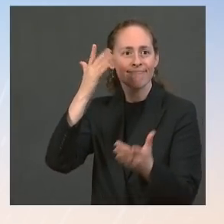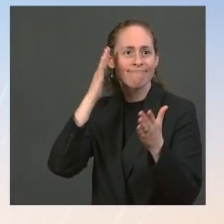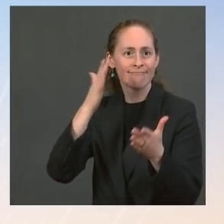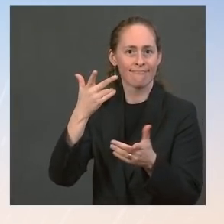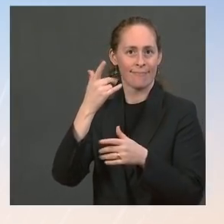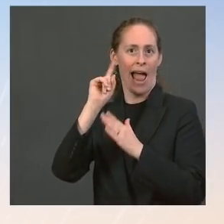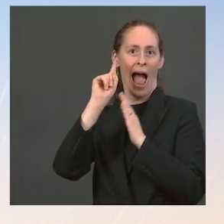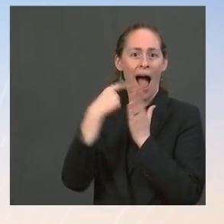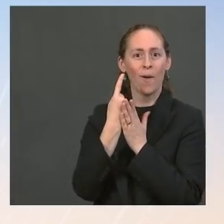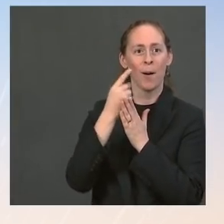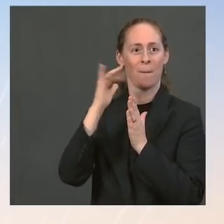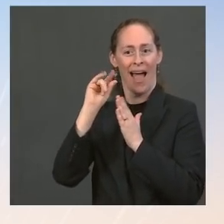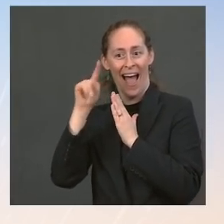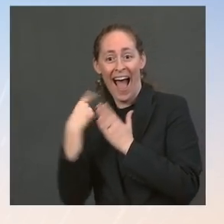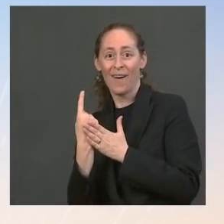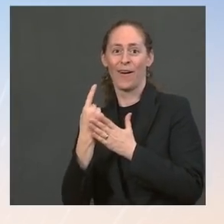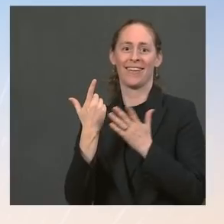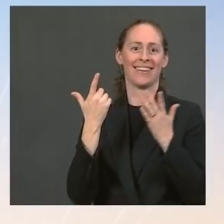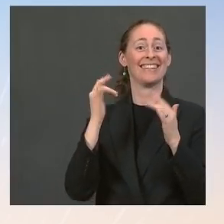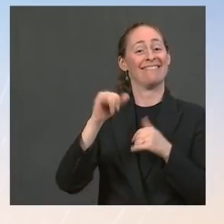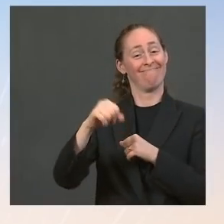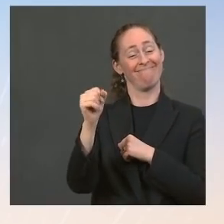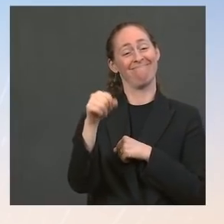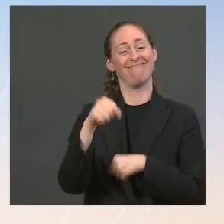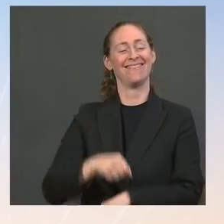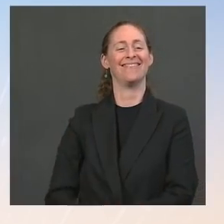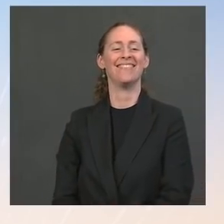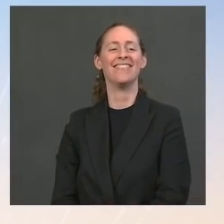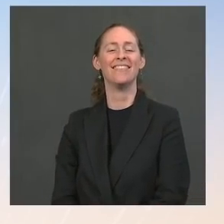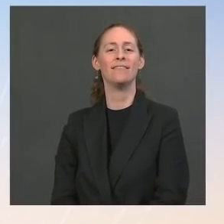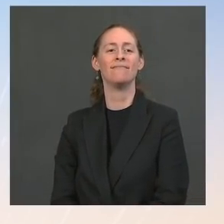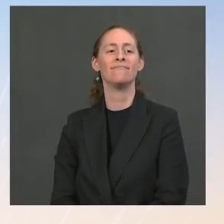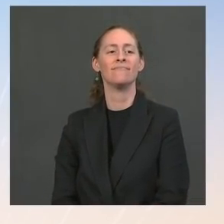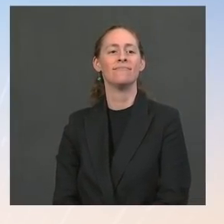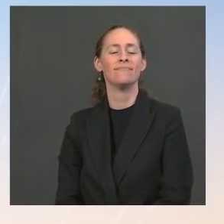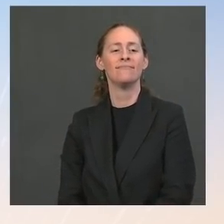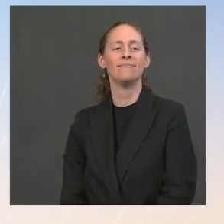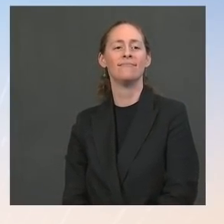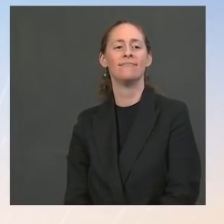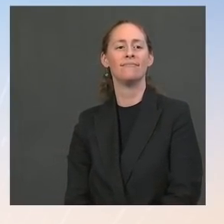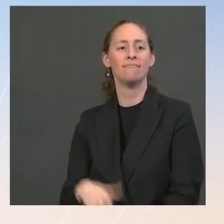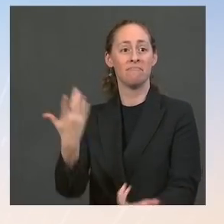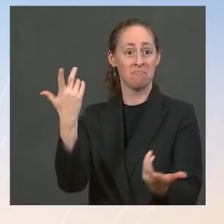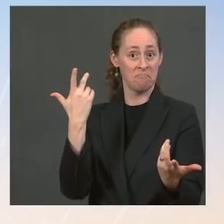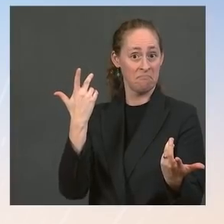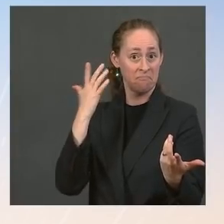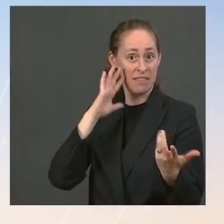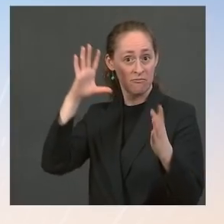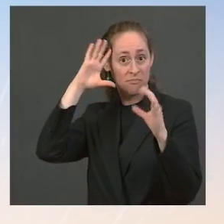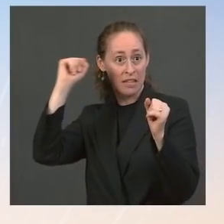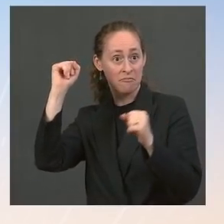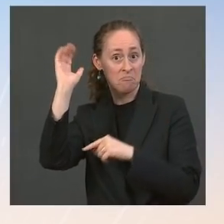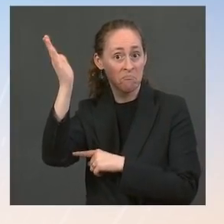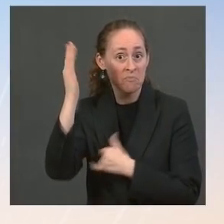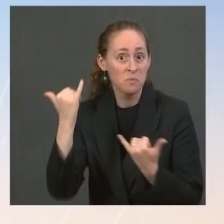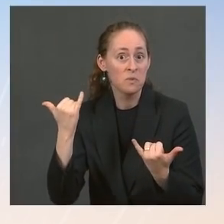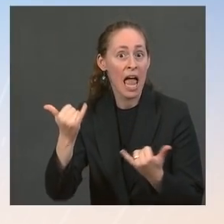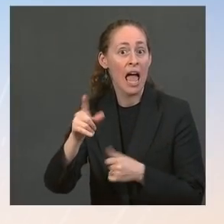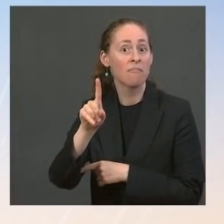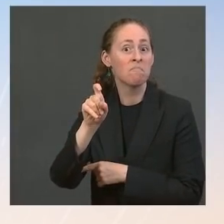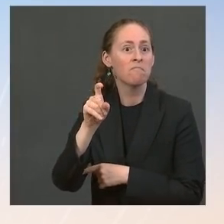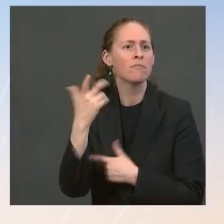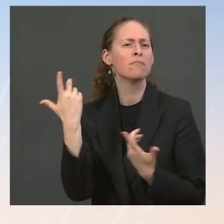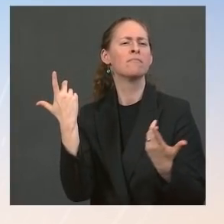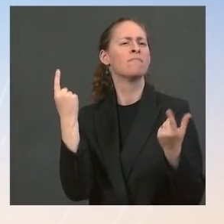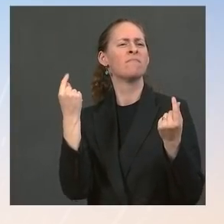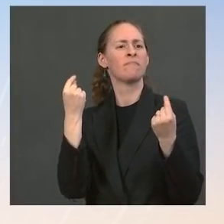day. But, given that, can we expect to hear from the president today? Or what would have to happen for us to hear